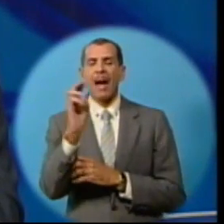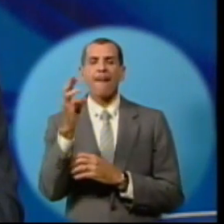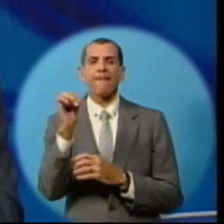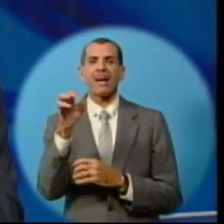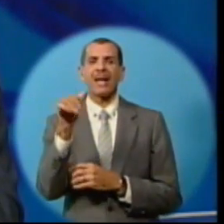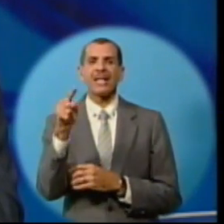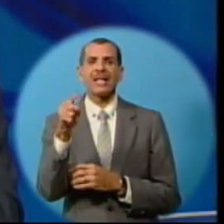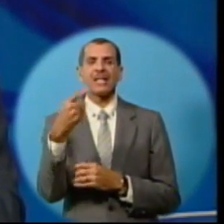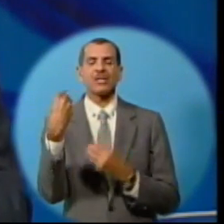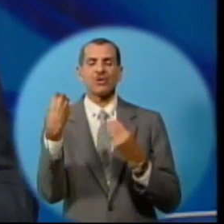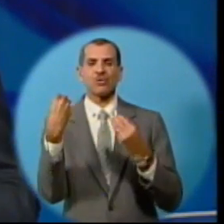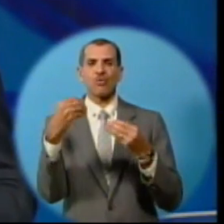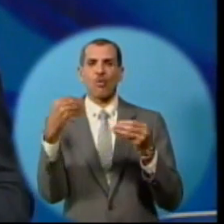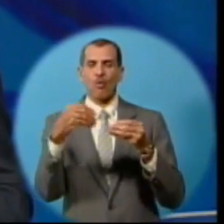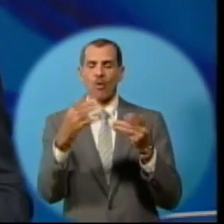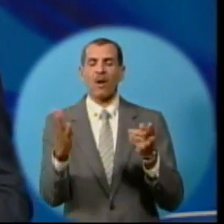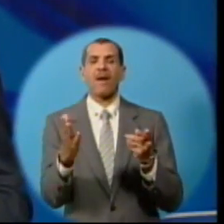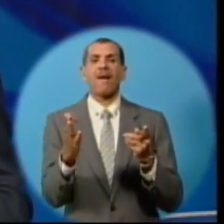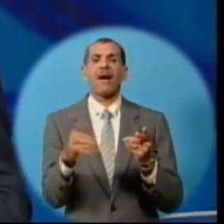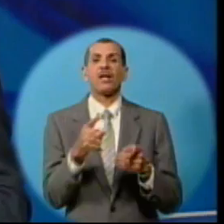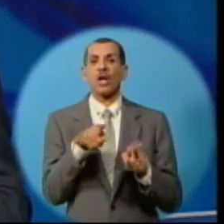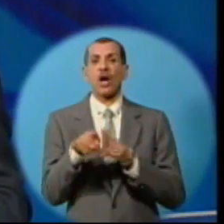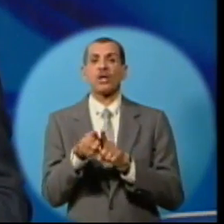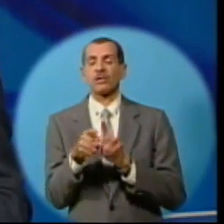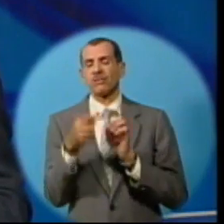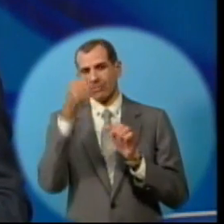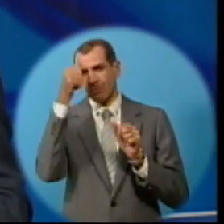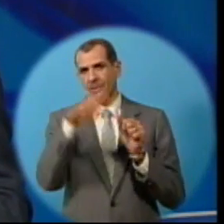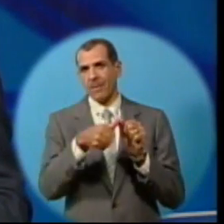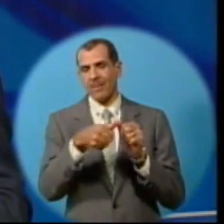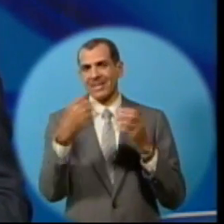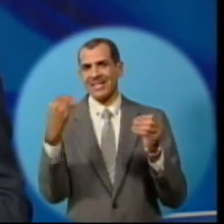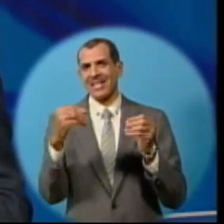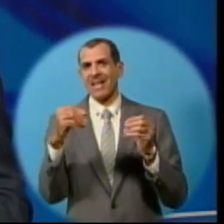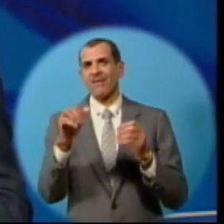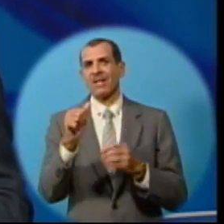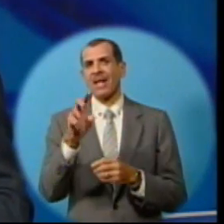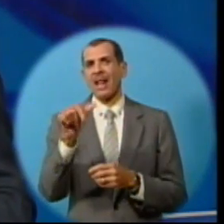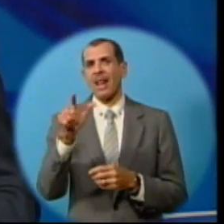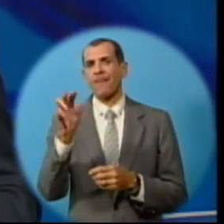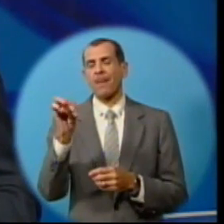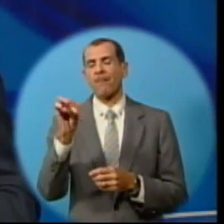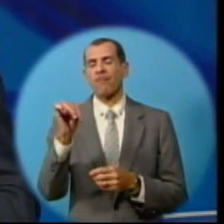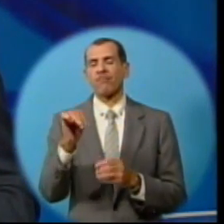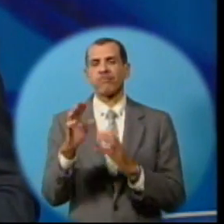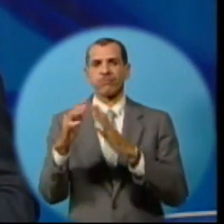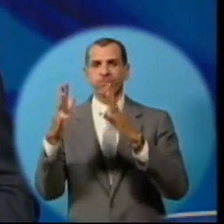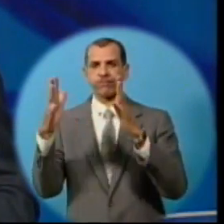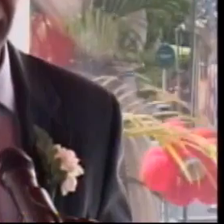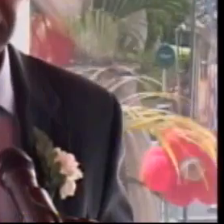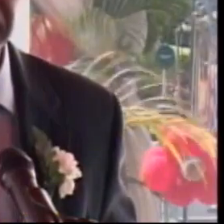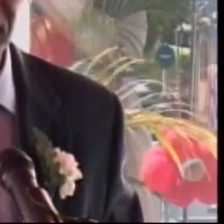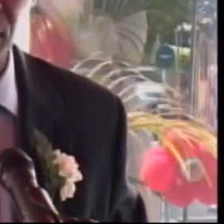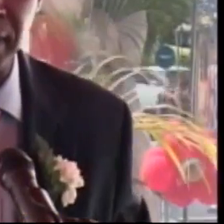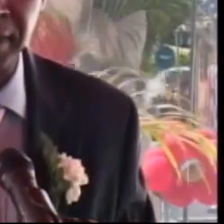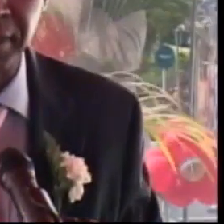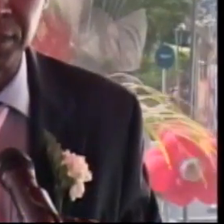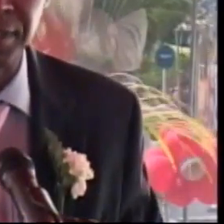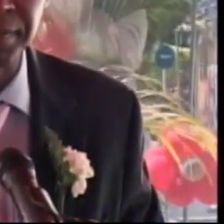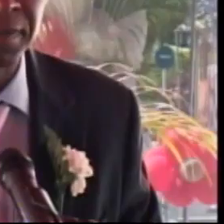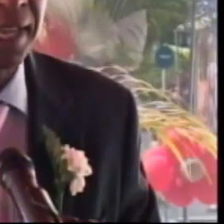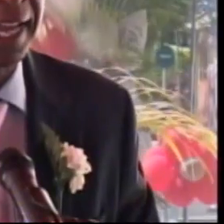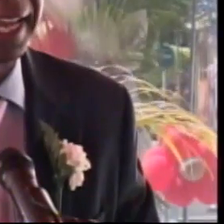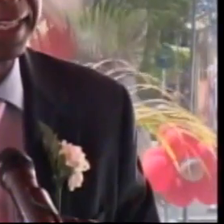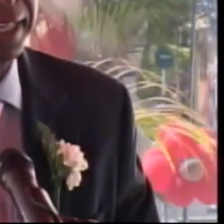at Warren's in St. Michael, where he also reflected on the sale of the Amund property. We had a hard time in the hotel